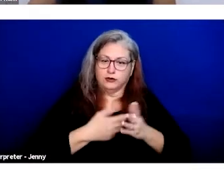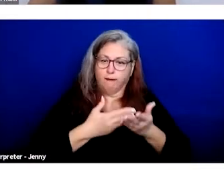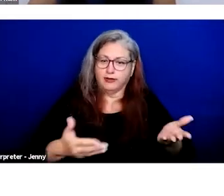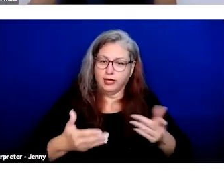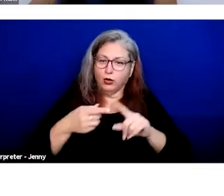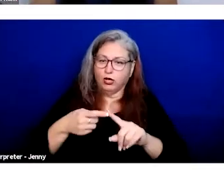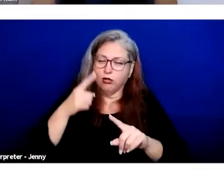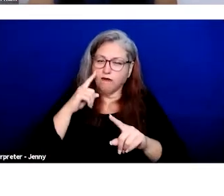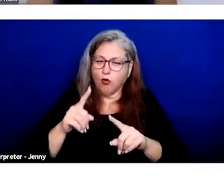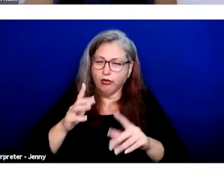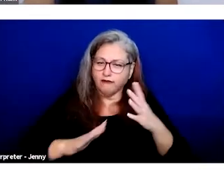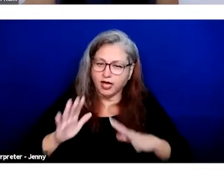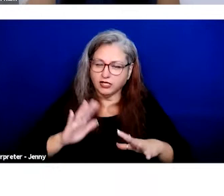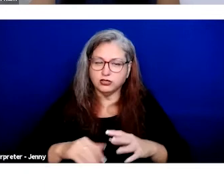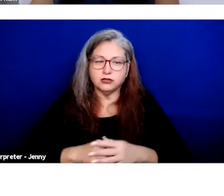fashion.